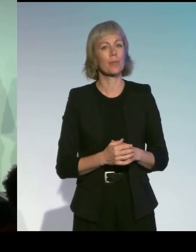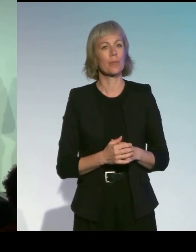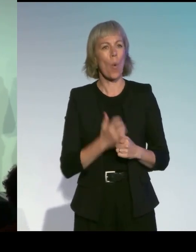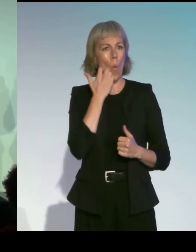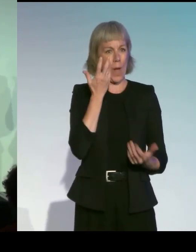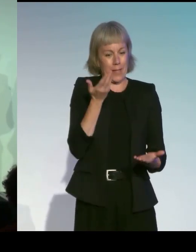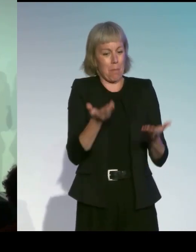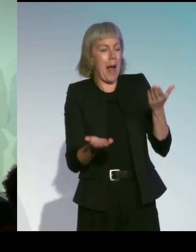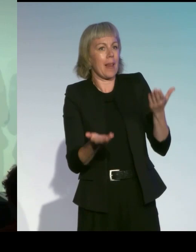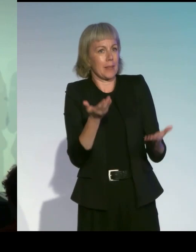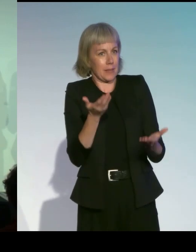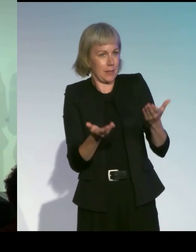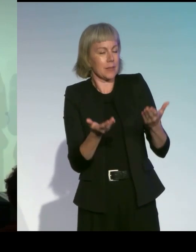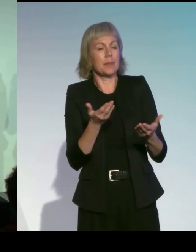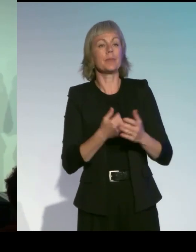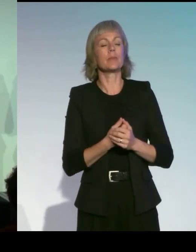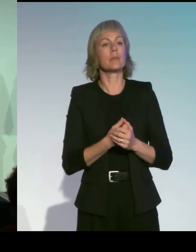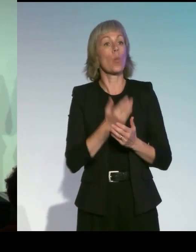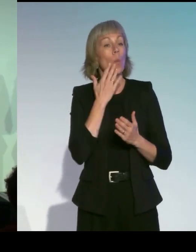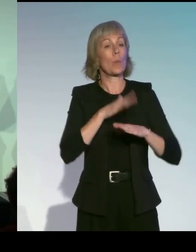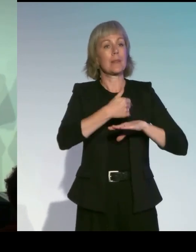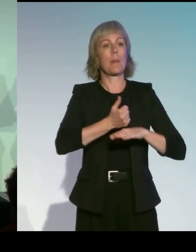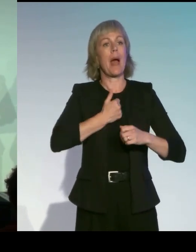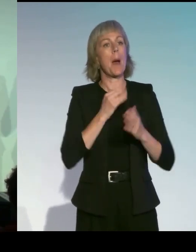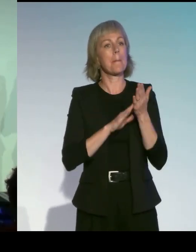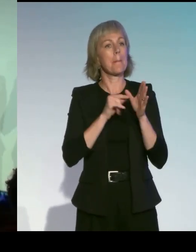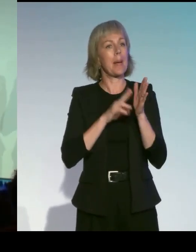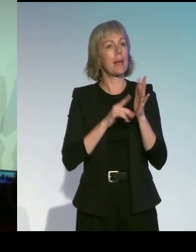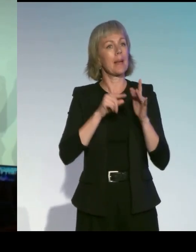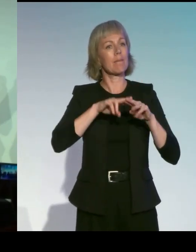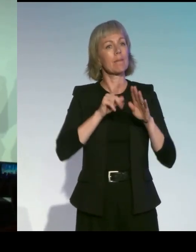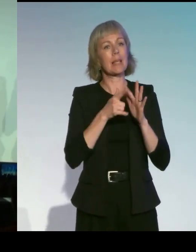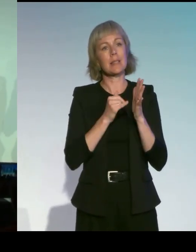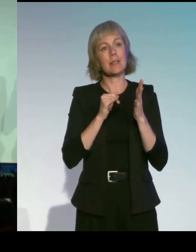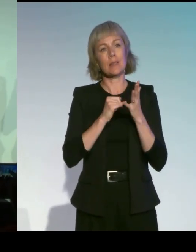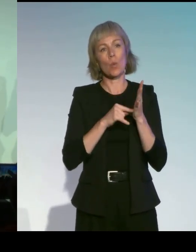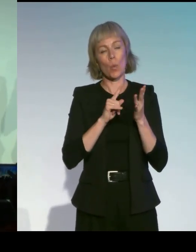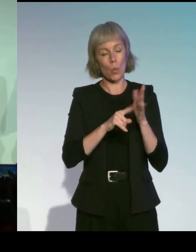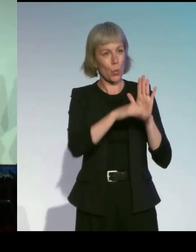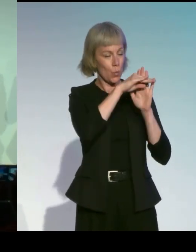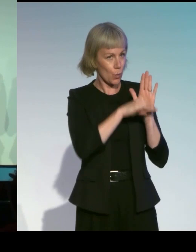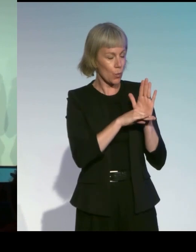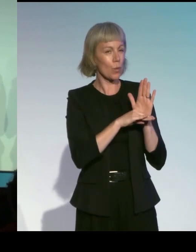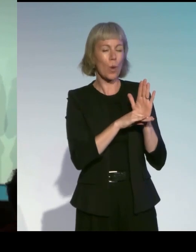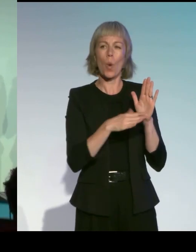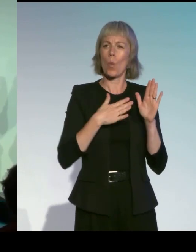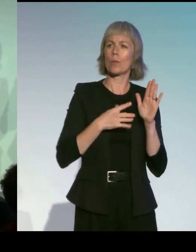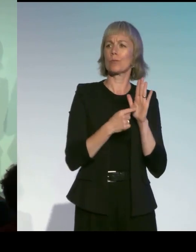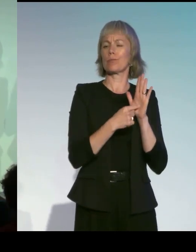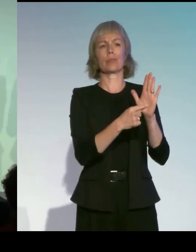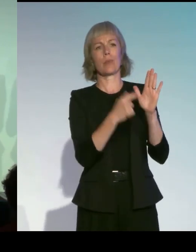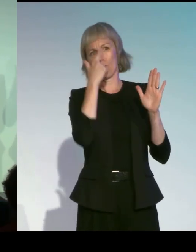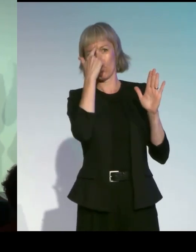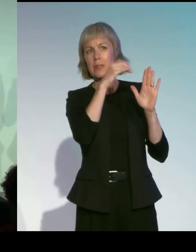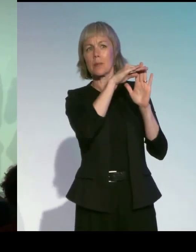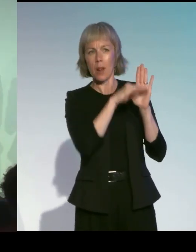a balance. And when we were putting forward the manifesto, we really wanted to put forward, I guess, a set of principles,